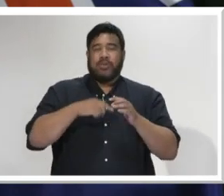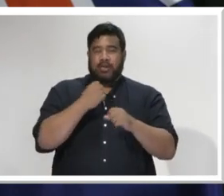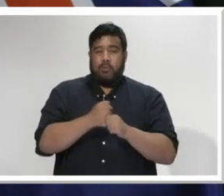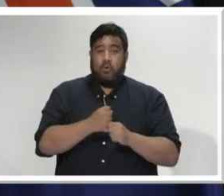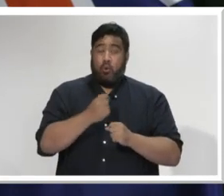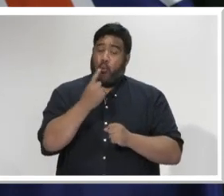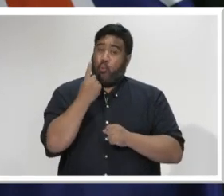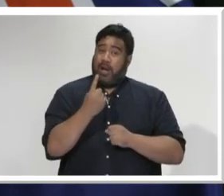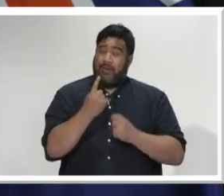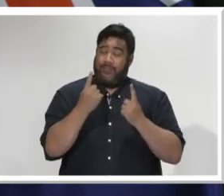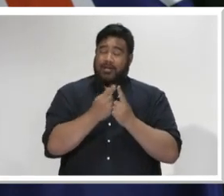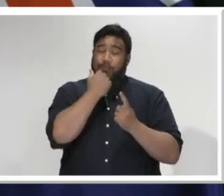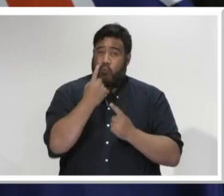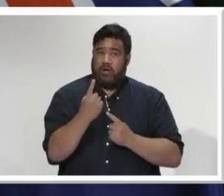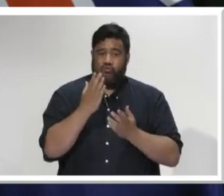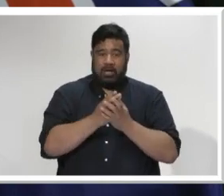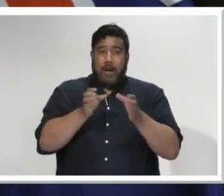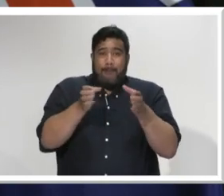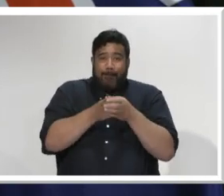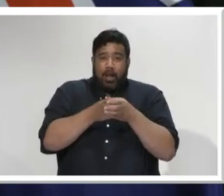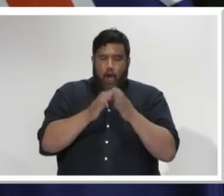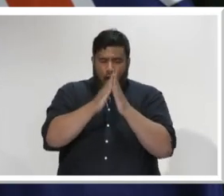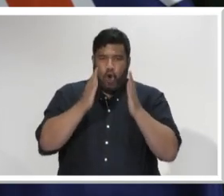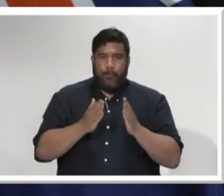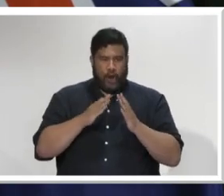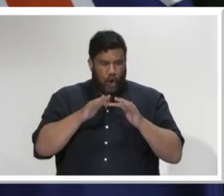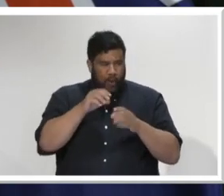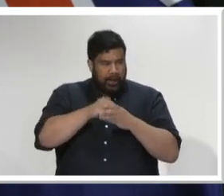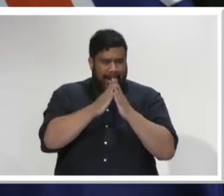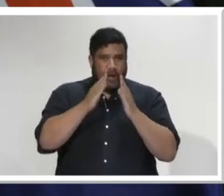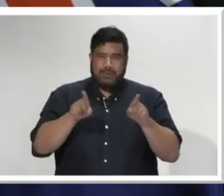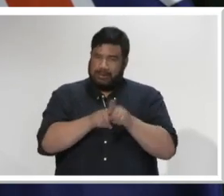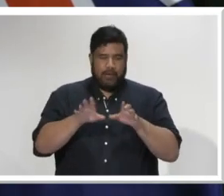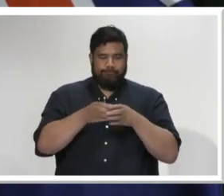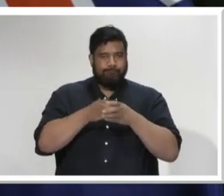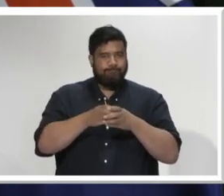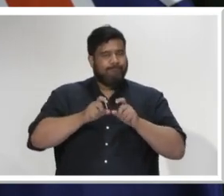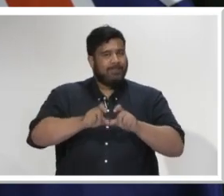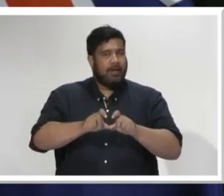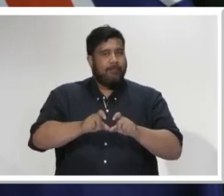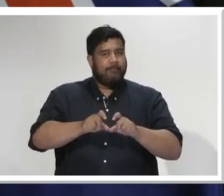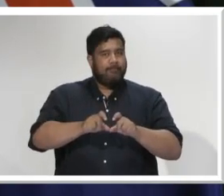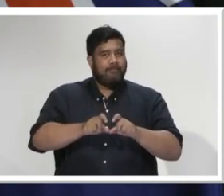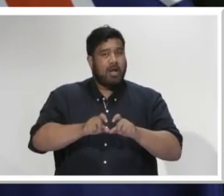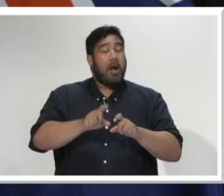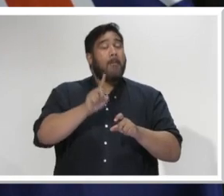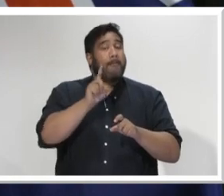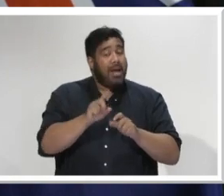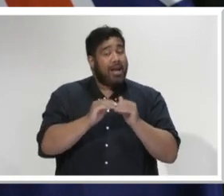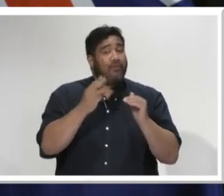to, the better. But at level 3, you can expand your bubble a small